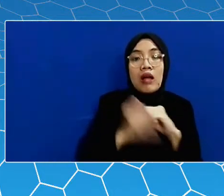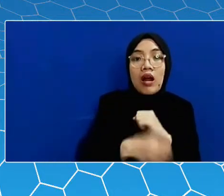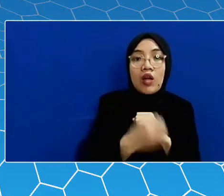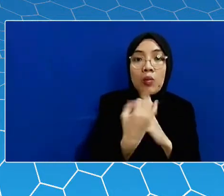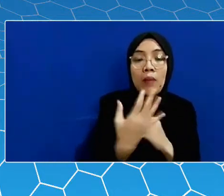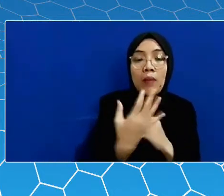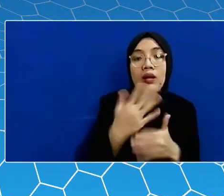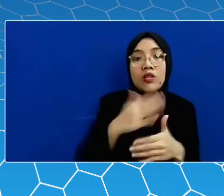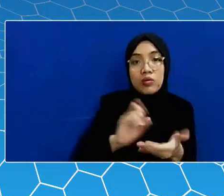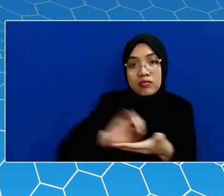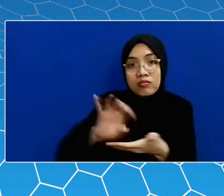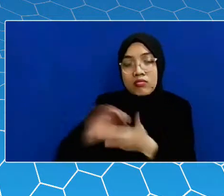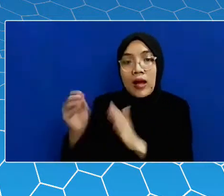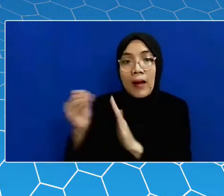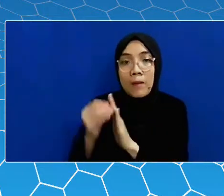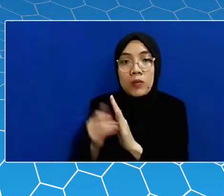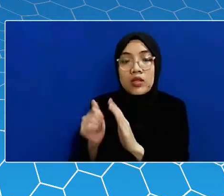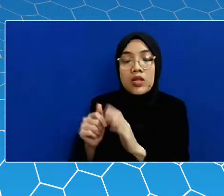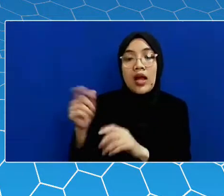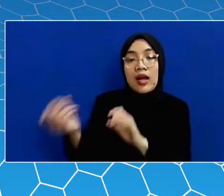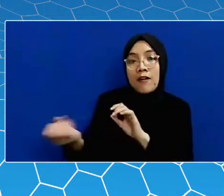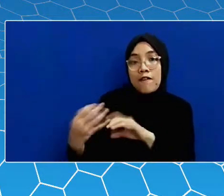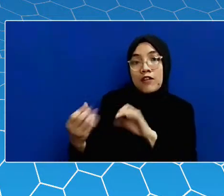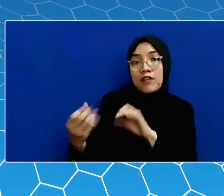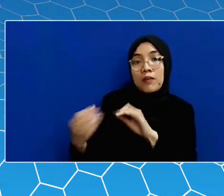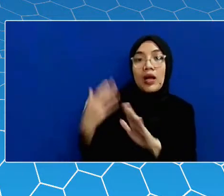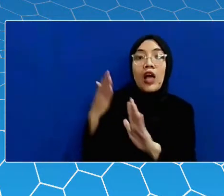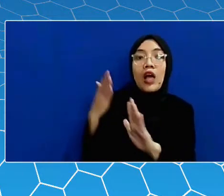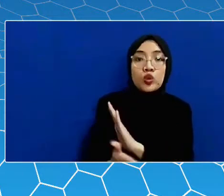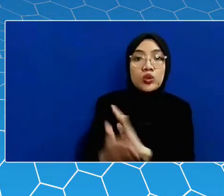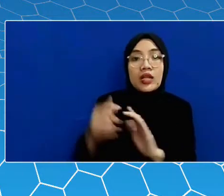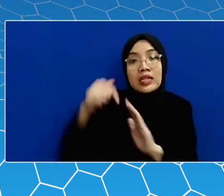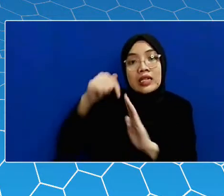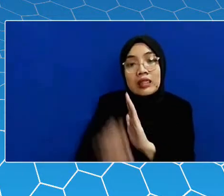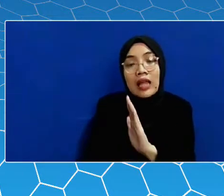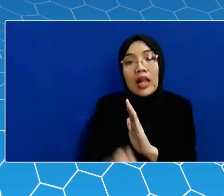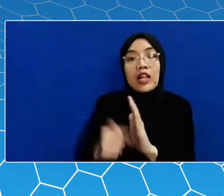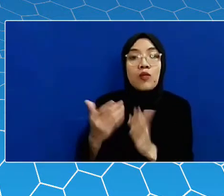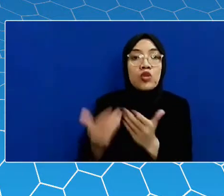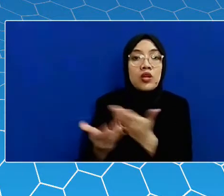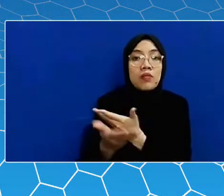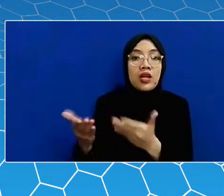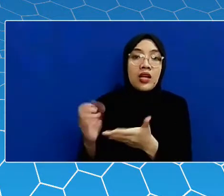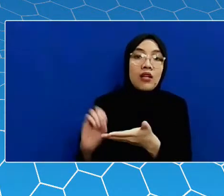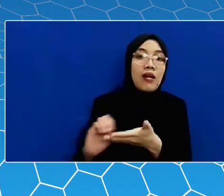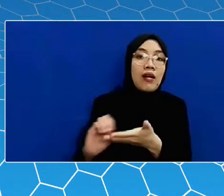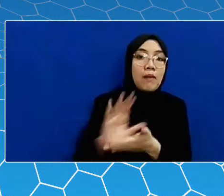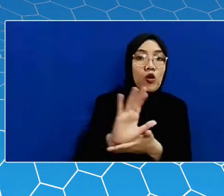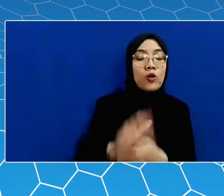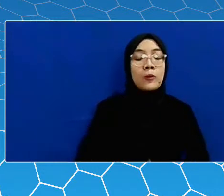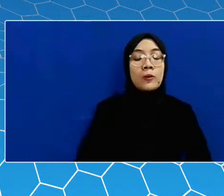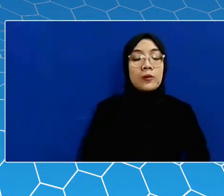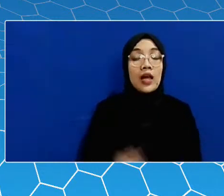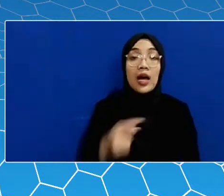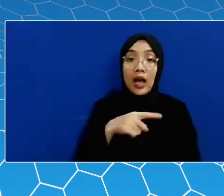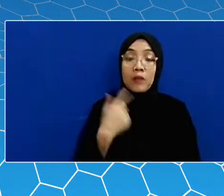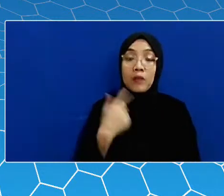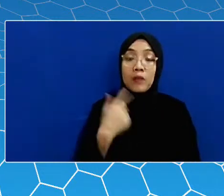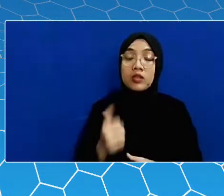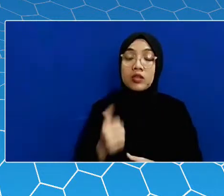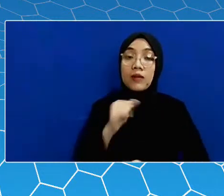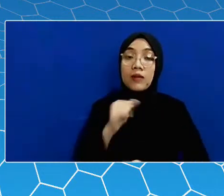any data that they upload. At a population level, we can start to look at how a whole diabetes